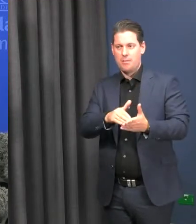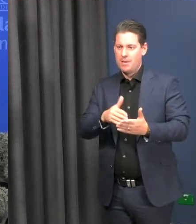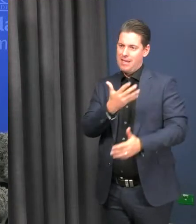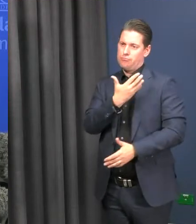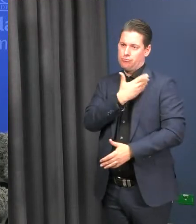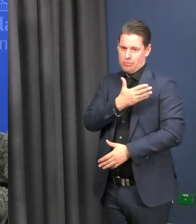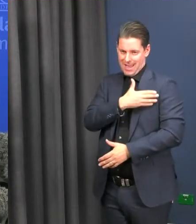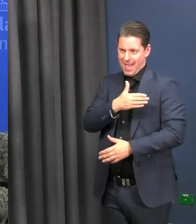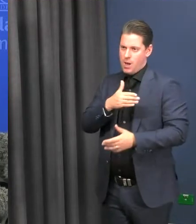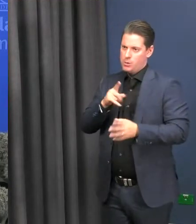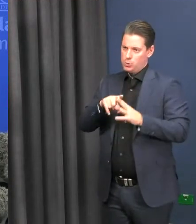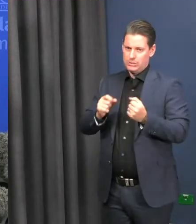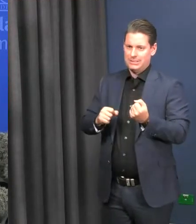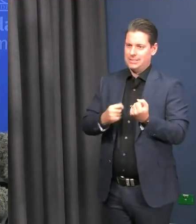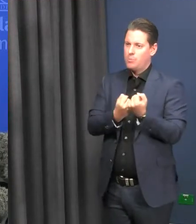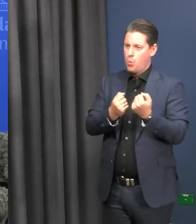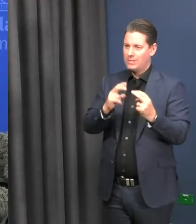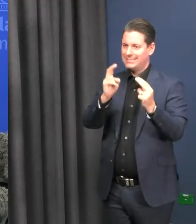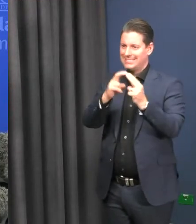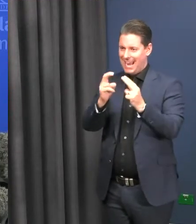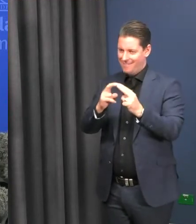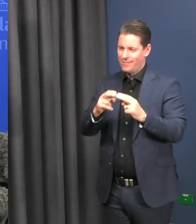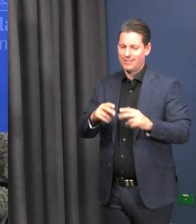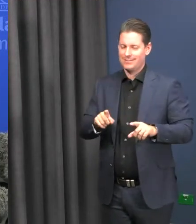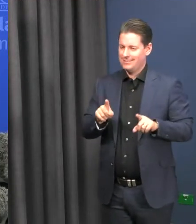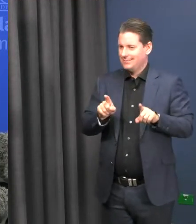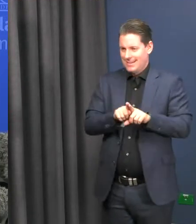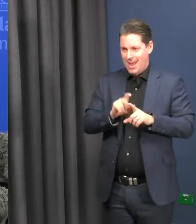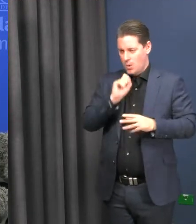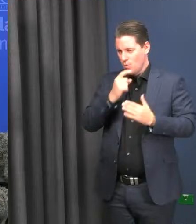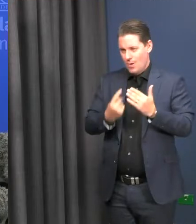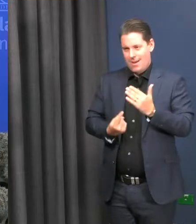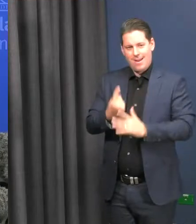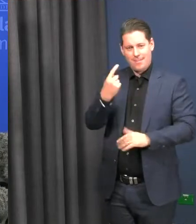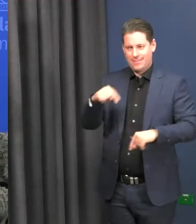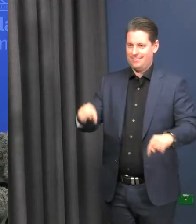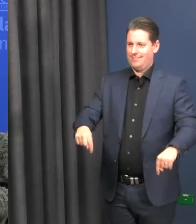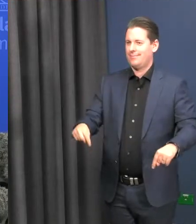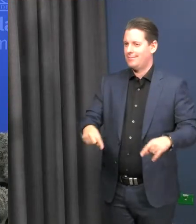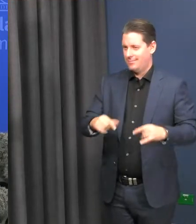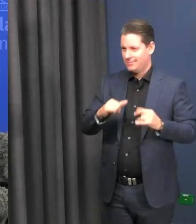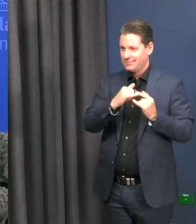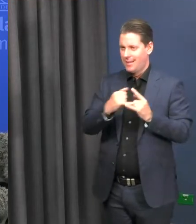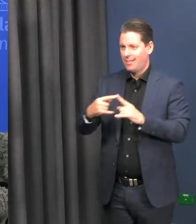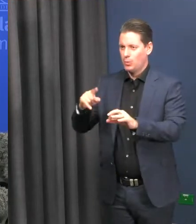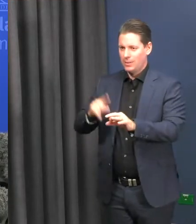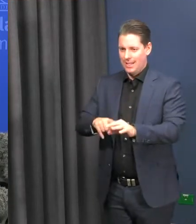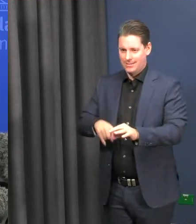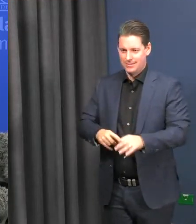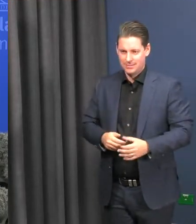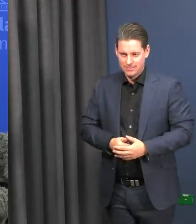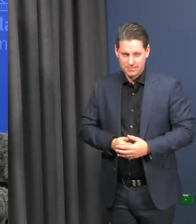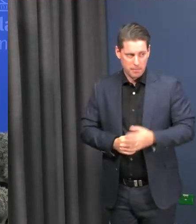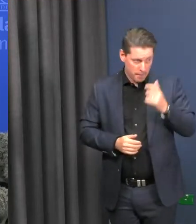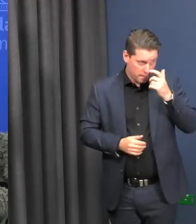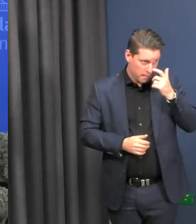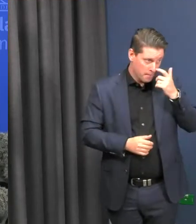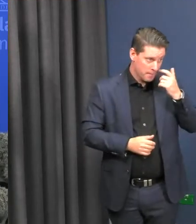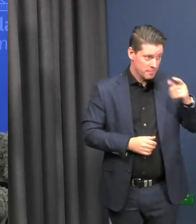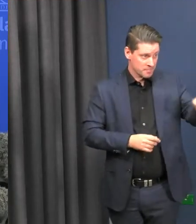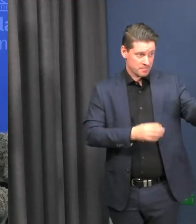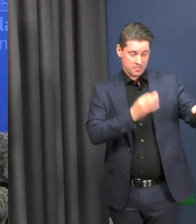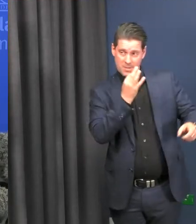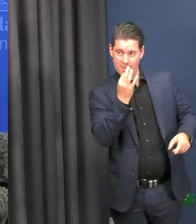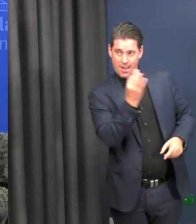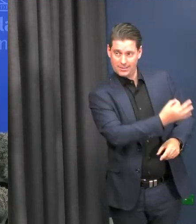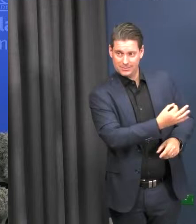work that they were doing, and they will make Australia proud once again during this difficult time. Given the nature of this